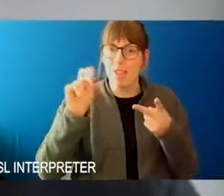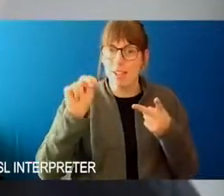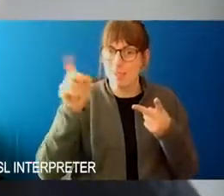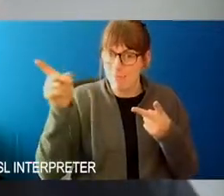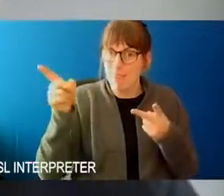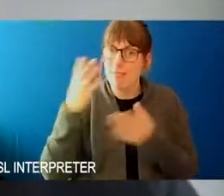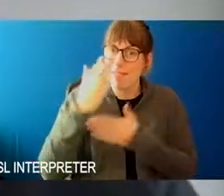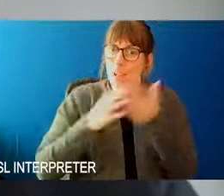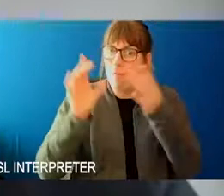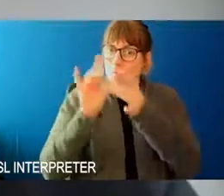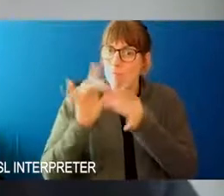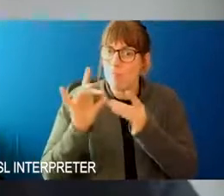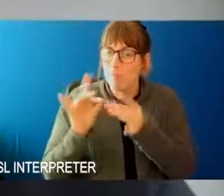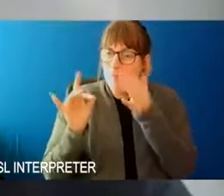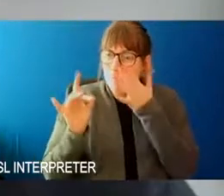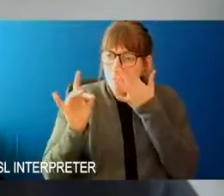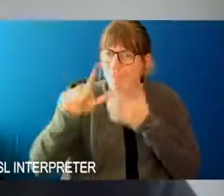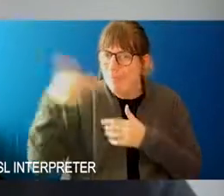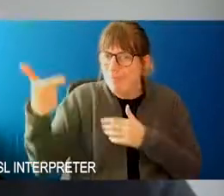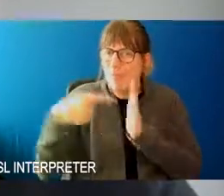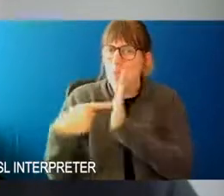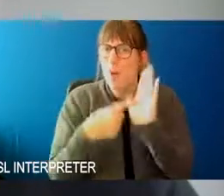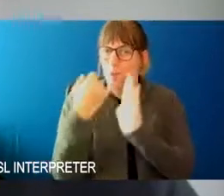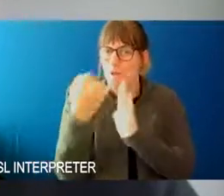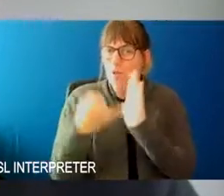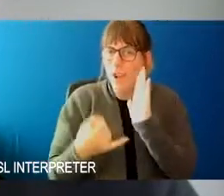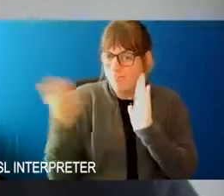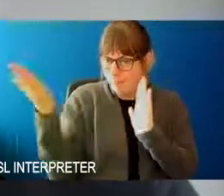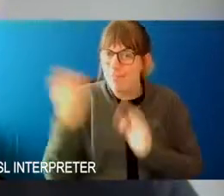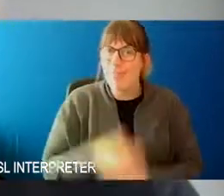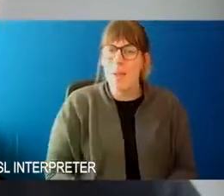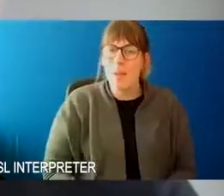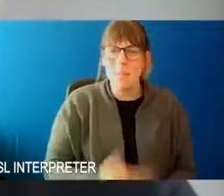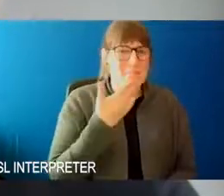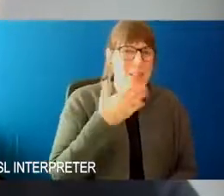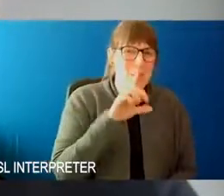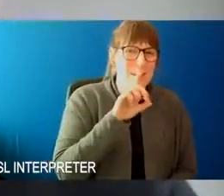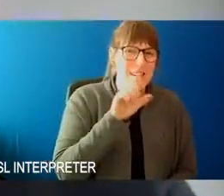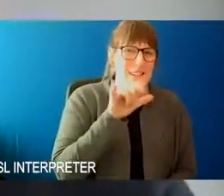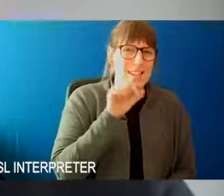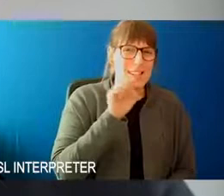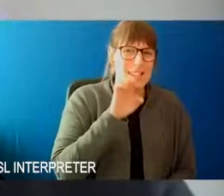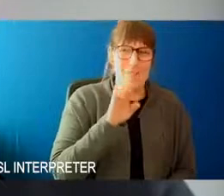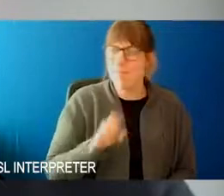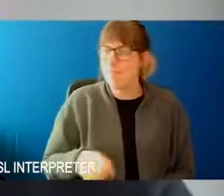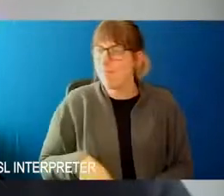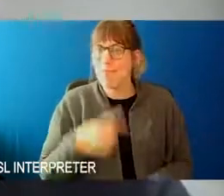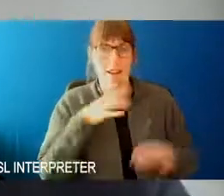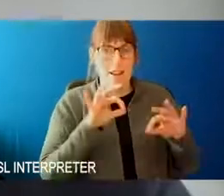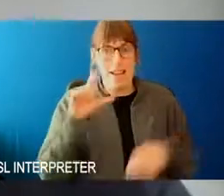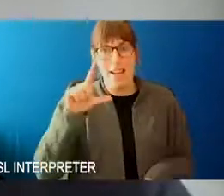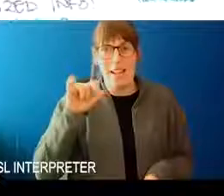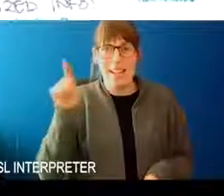And Aaron has some words, and we'll be presenting the drawing that he and Liz have been working on. Go ahead, Aaron. Thank